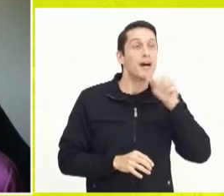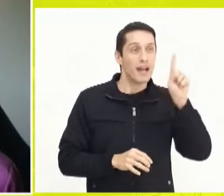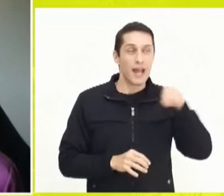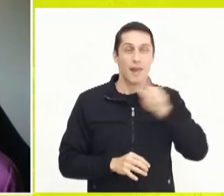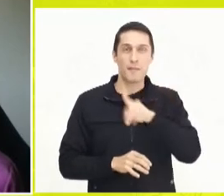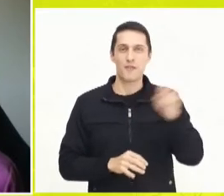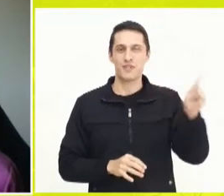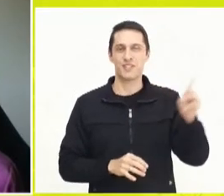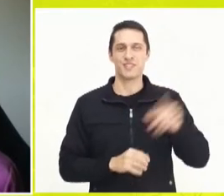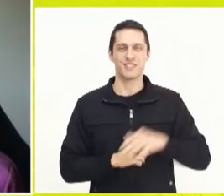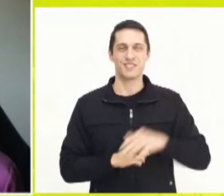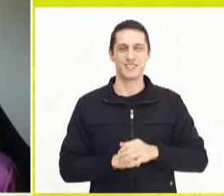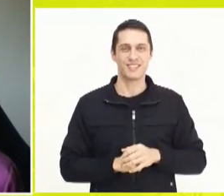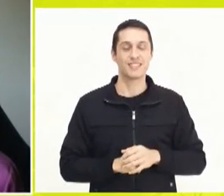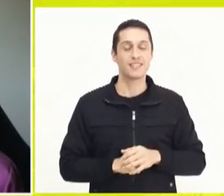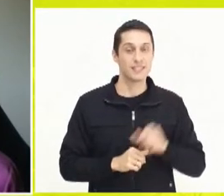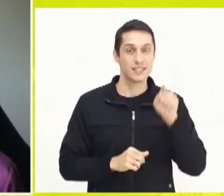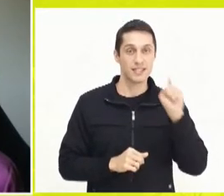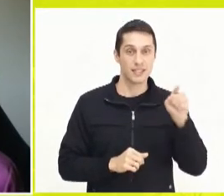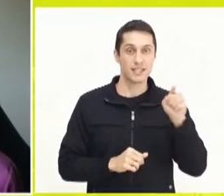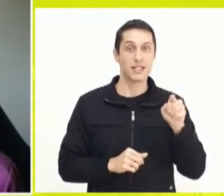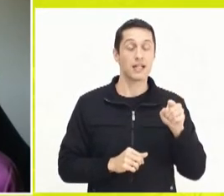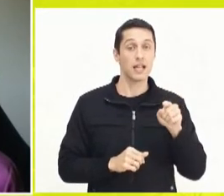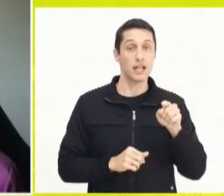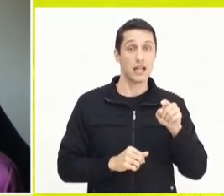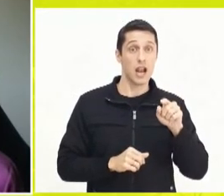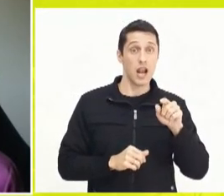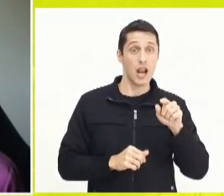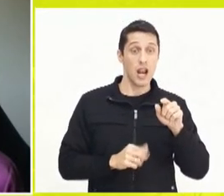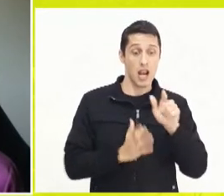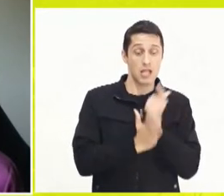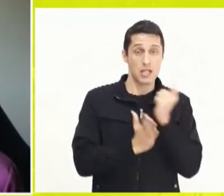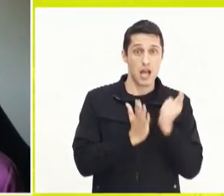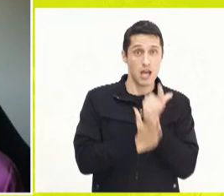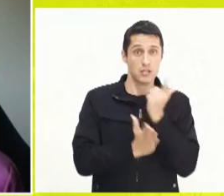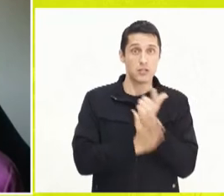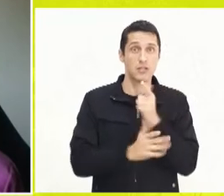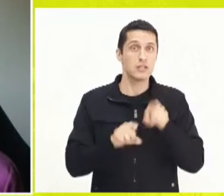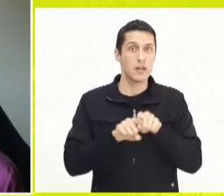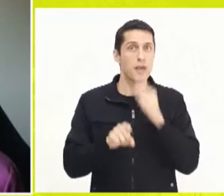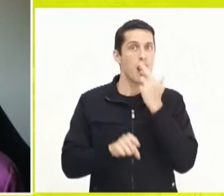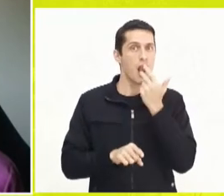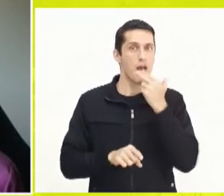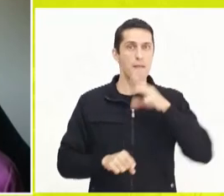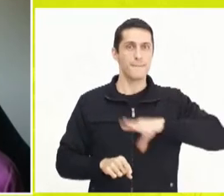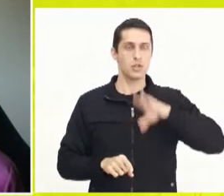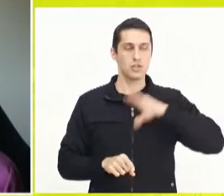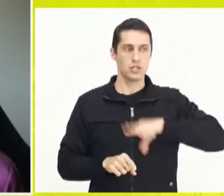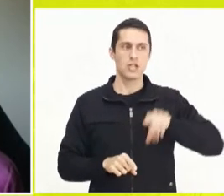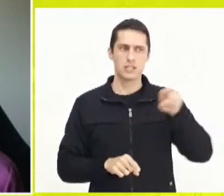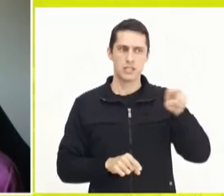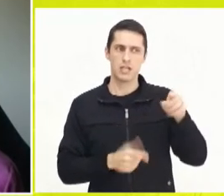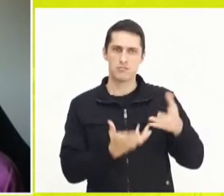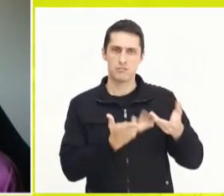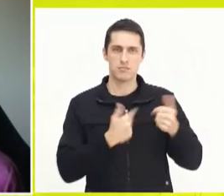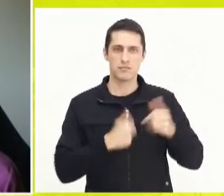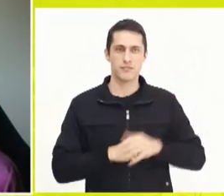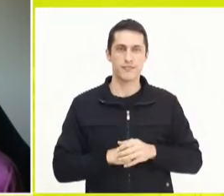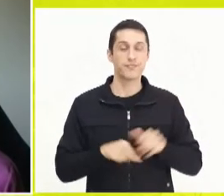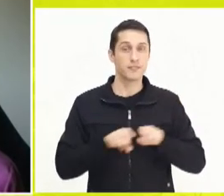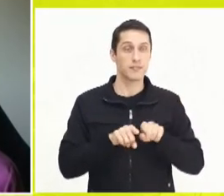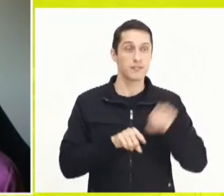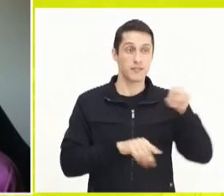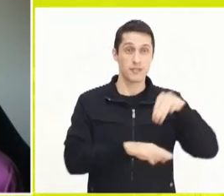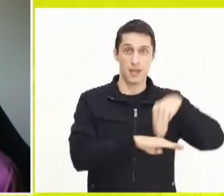teachers and professors she he has skills in literature and the portuguese